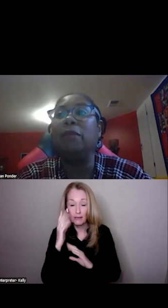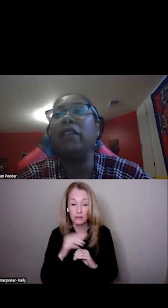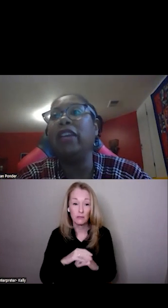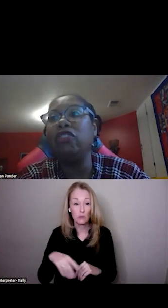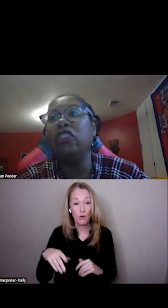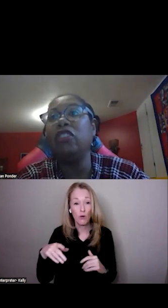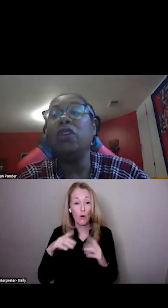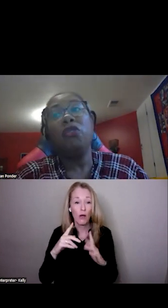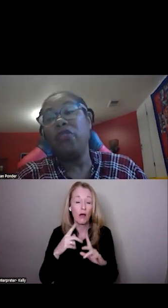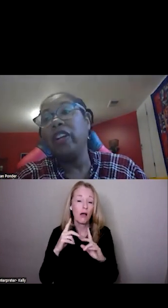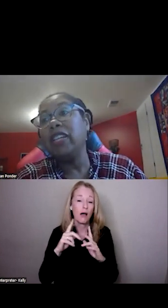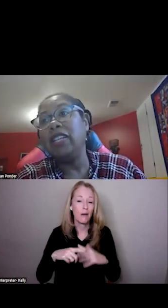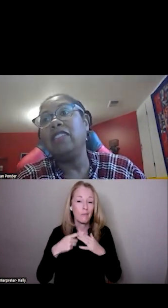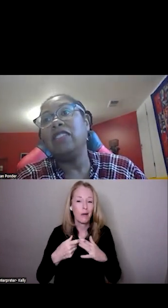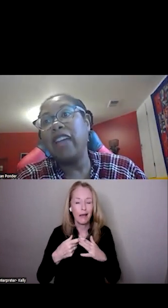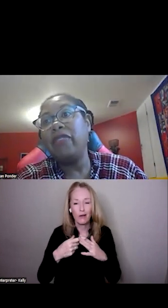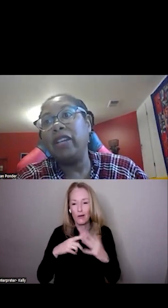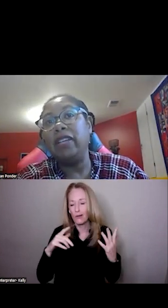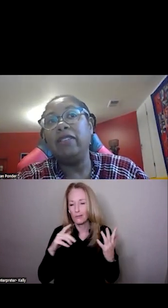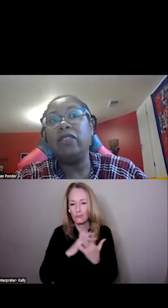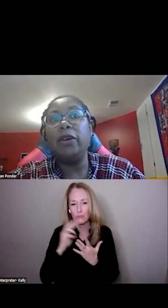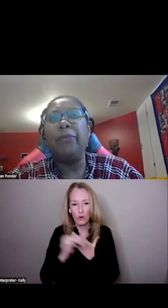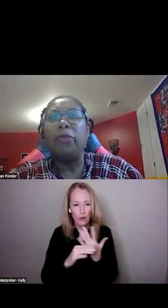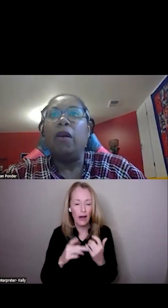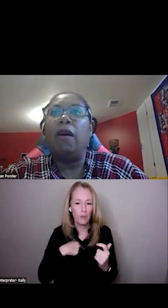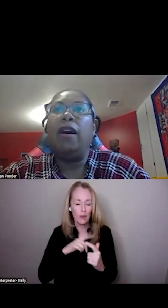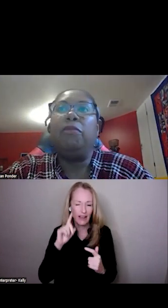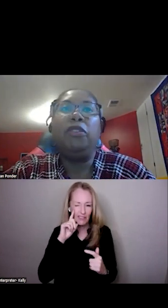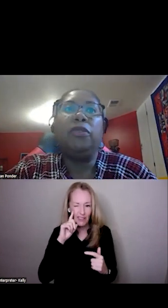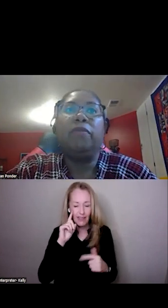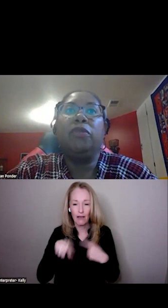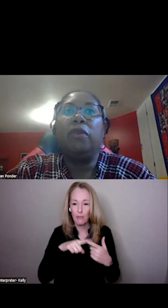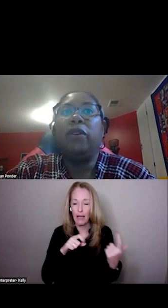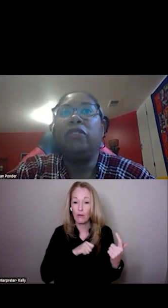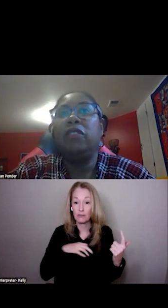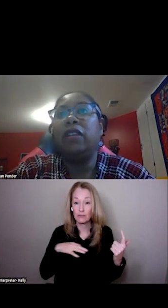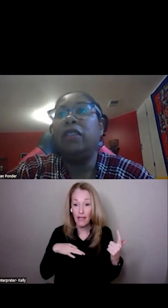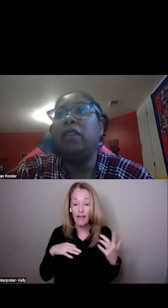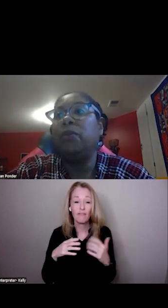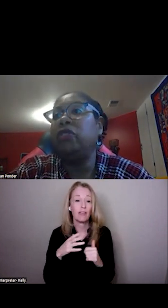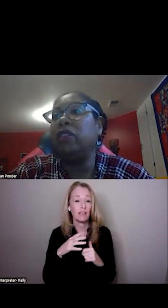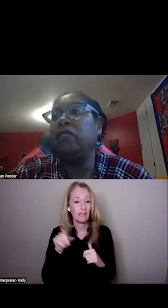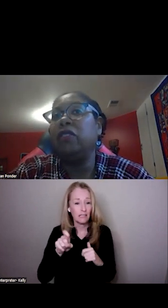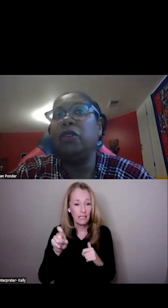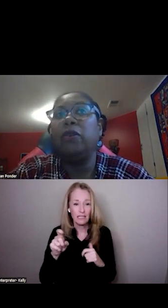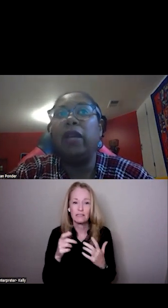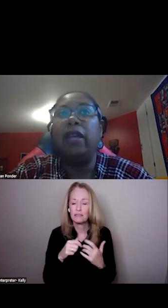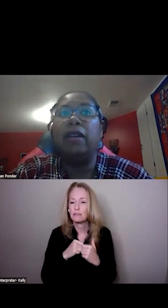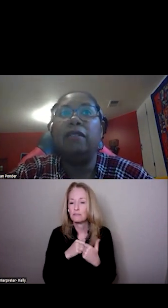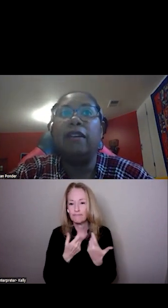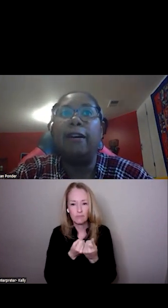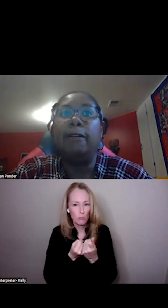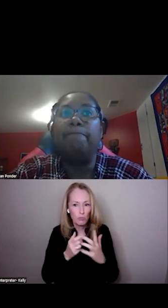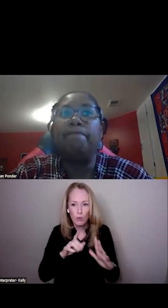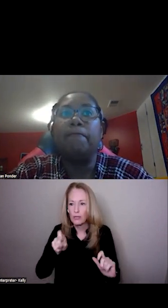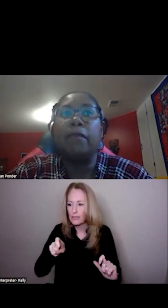consider the implications for funding needs and staffing needs. So these are all questions that I think we should consider